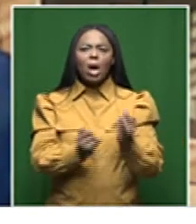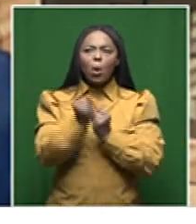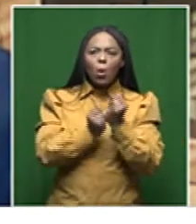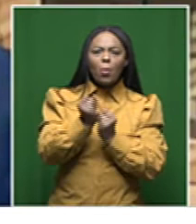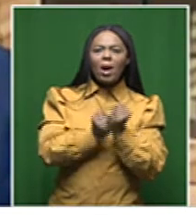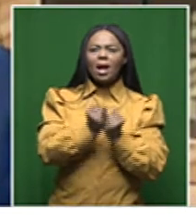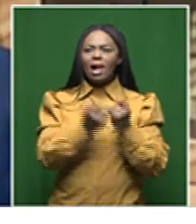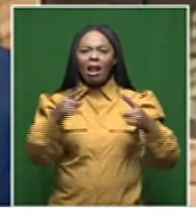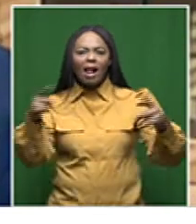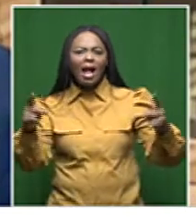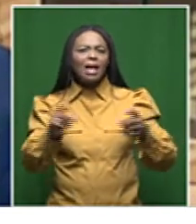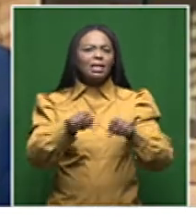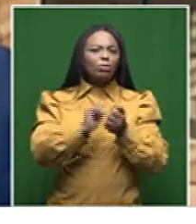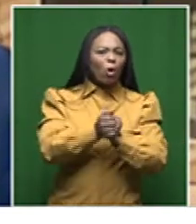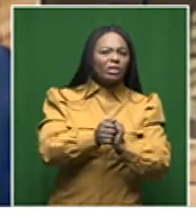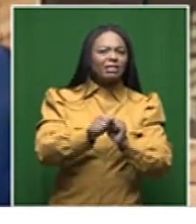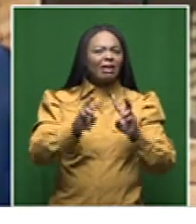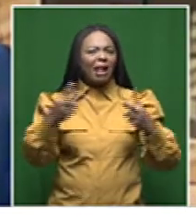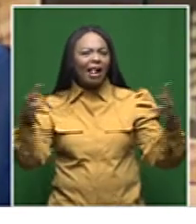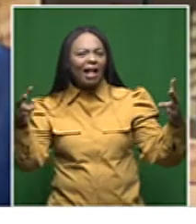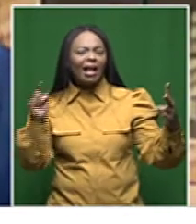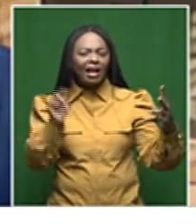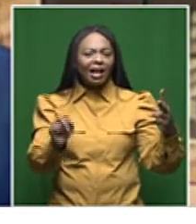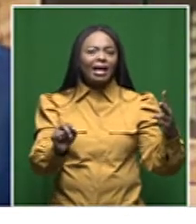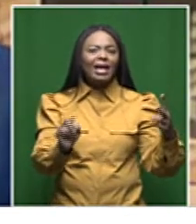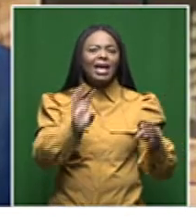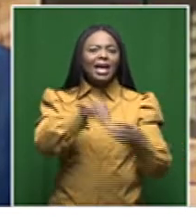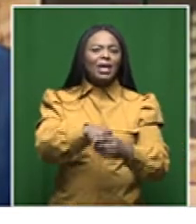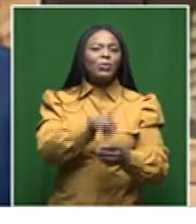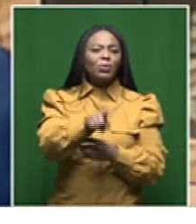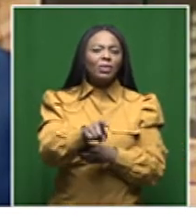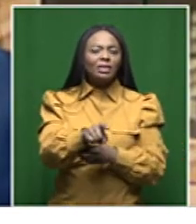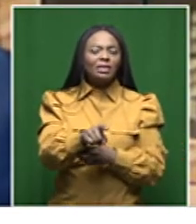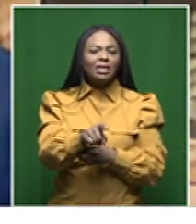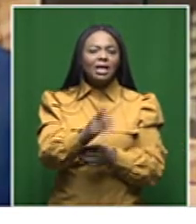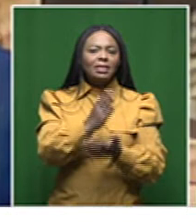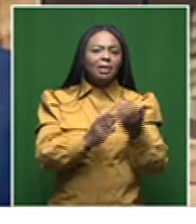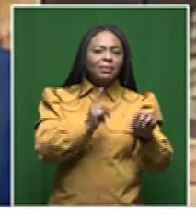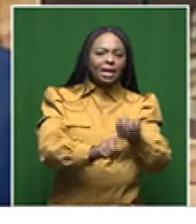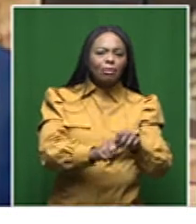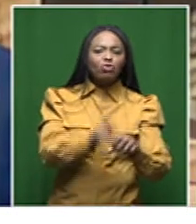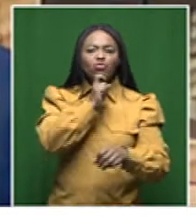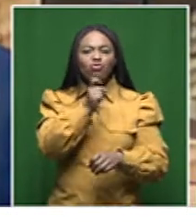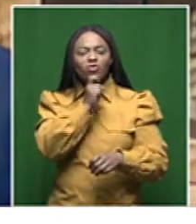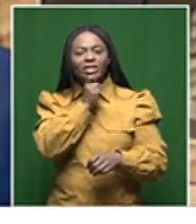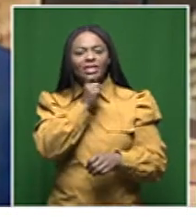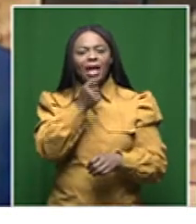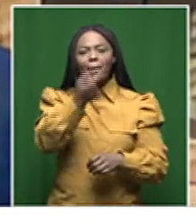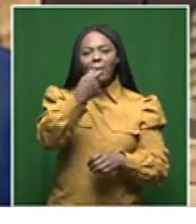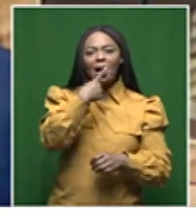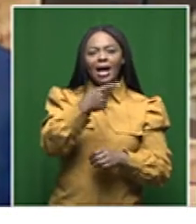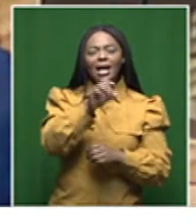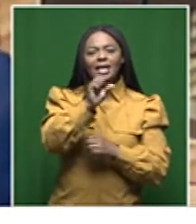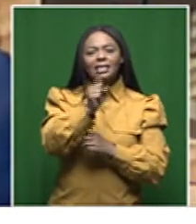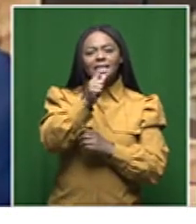of sports activities, that include induced drugs like steroids. So those people are